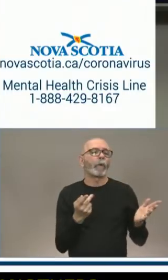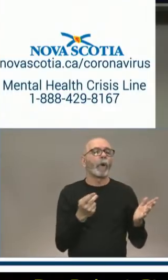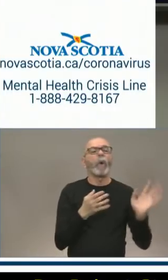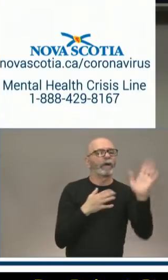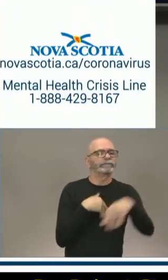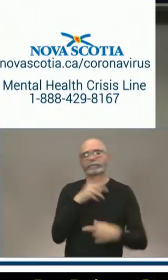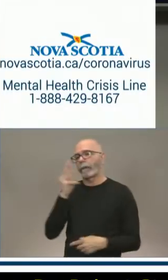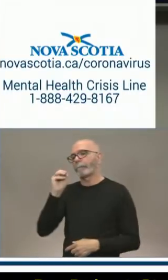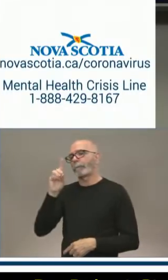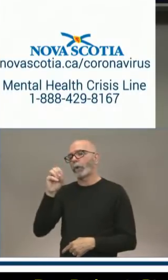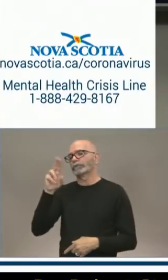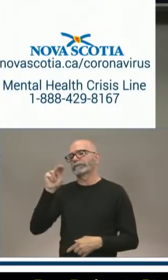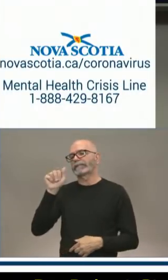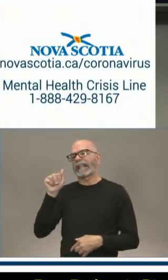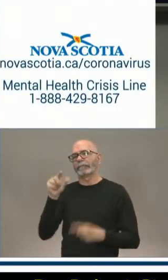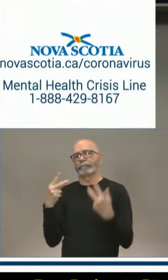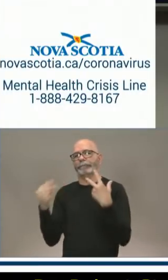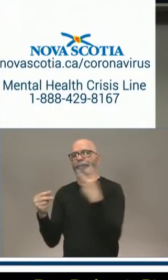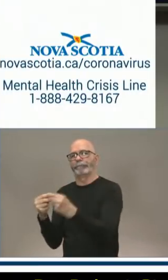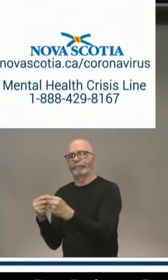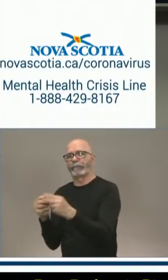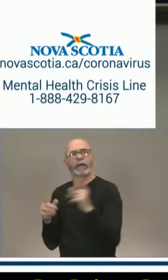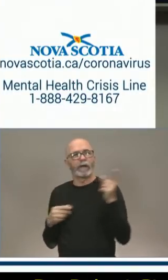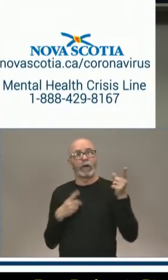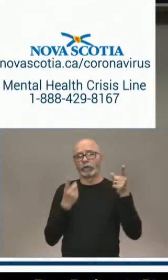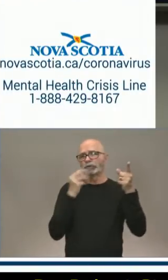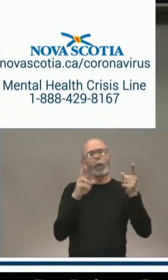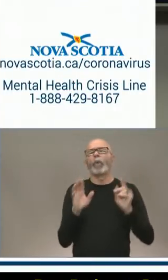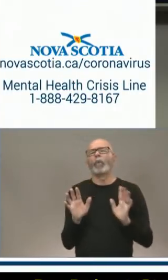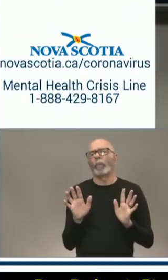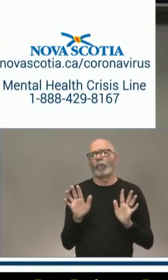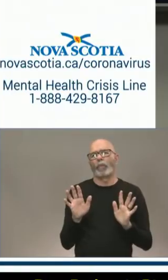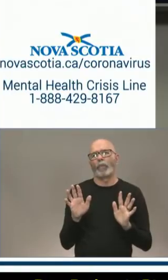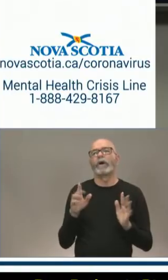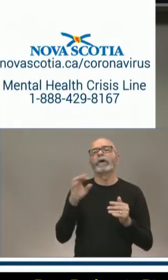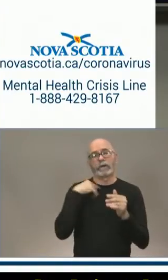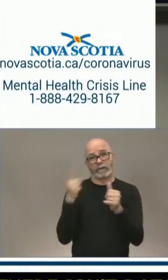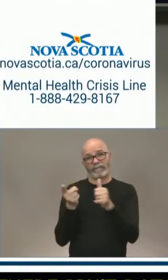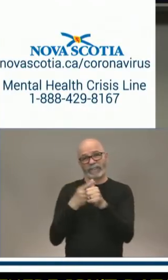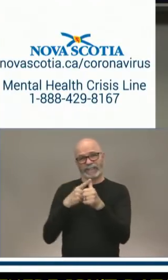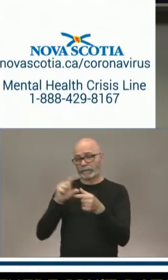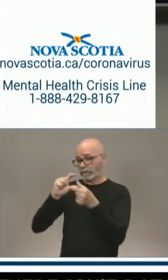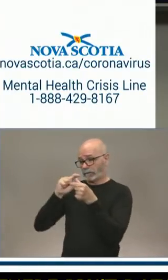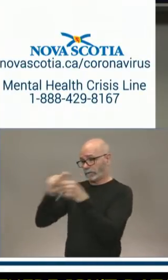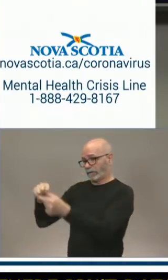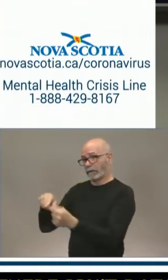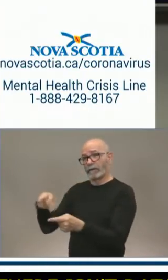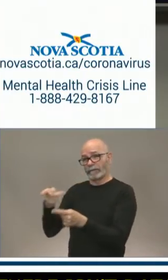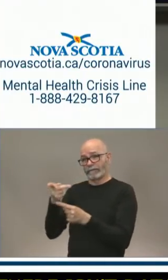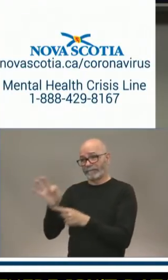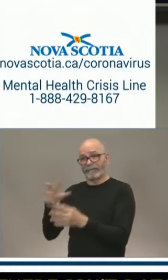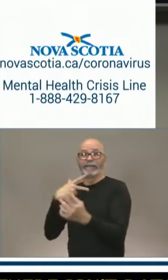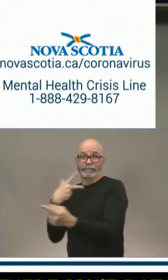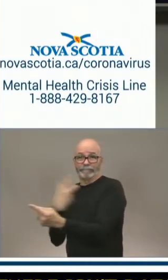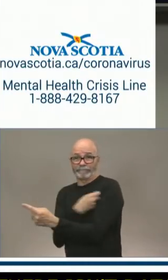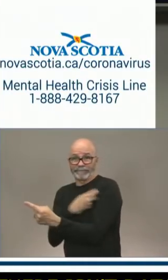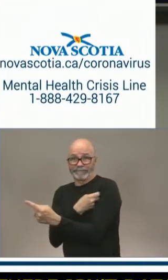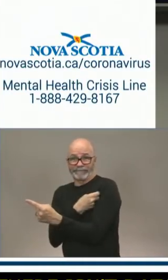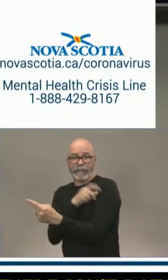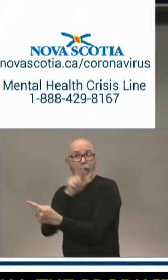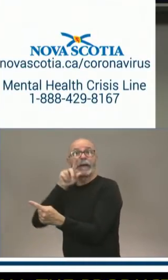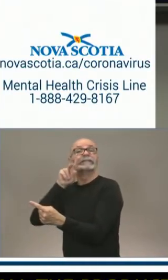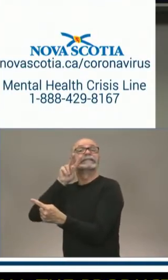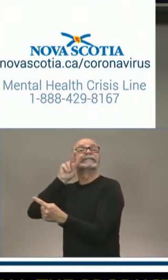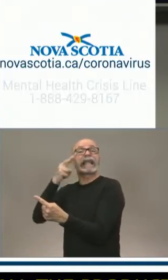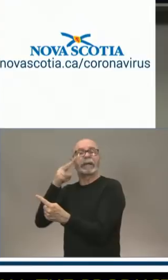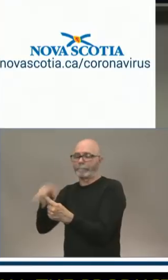are licensed that if you start with a product in first dose, you have to give that to the same product for second dose. That may well change, but we're